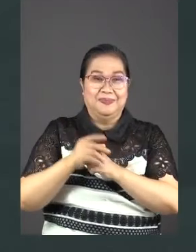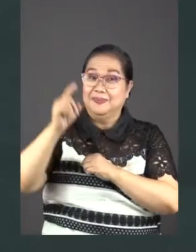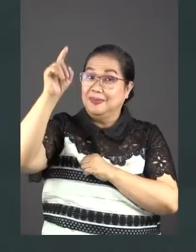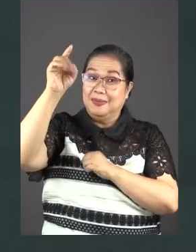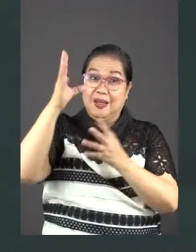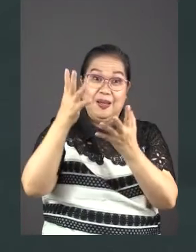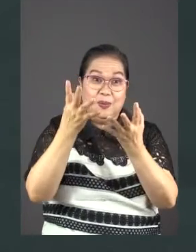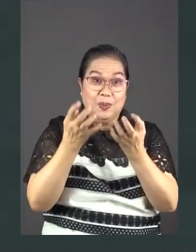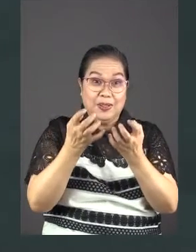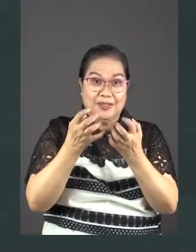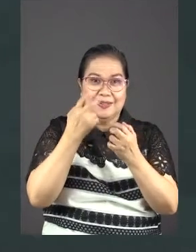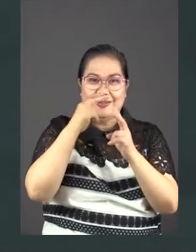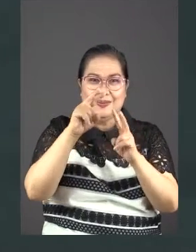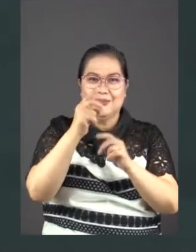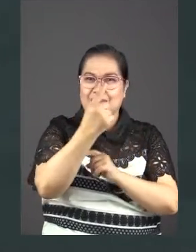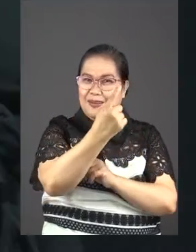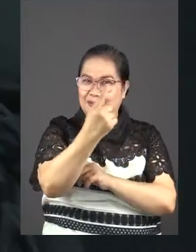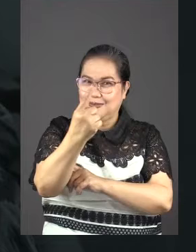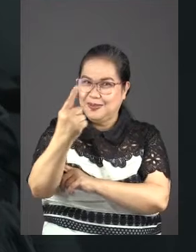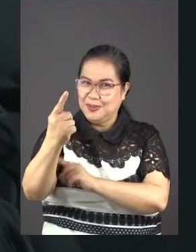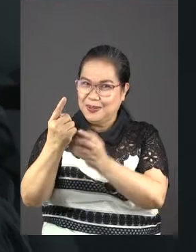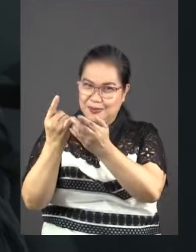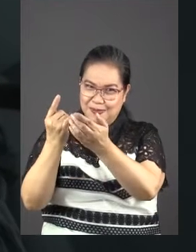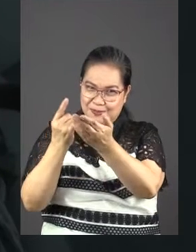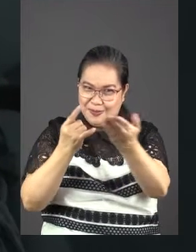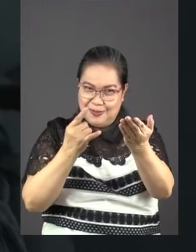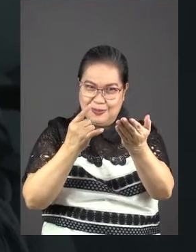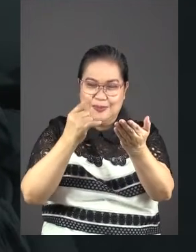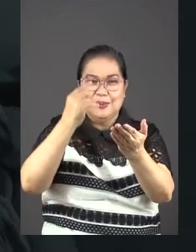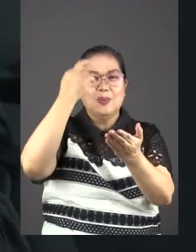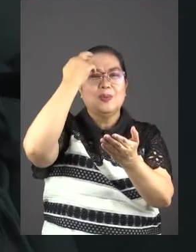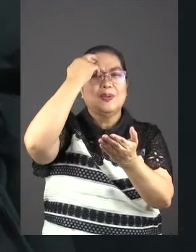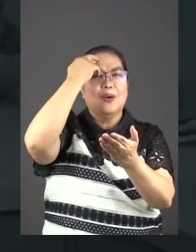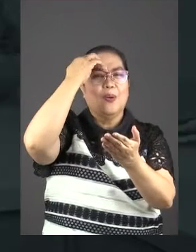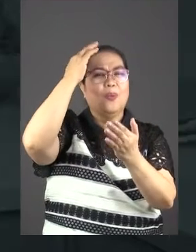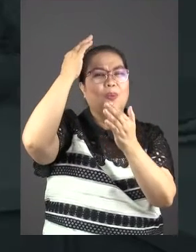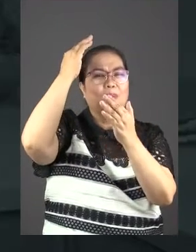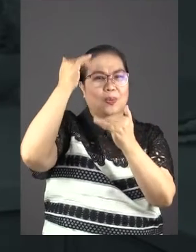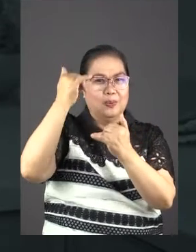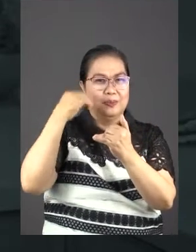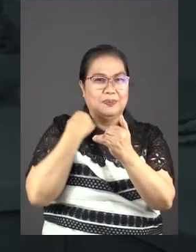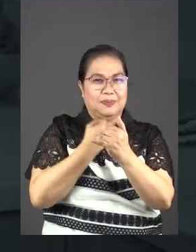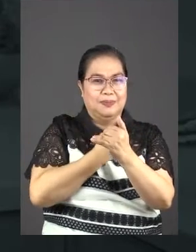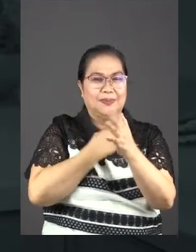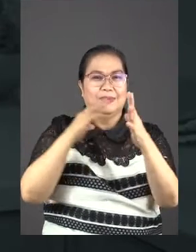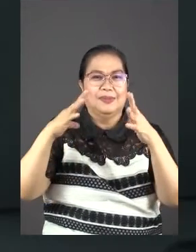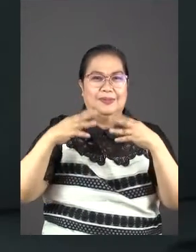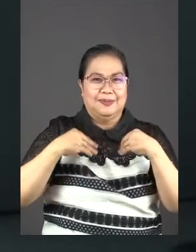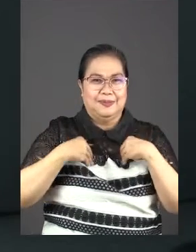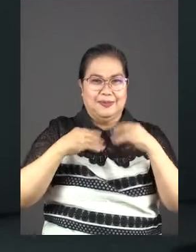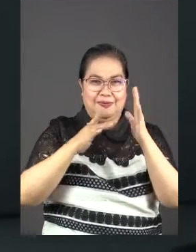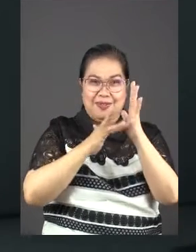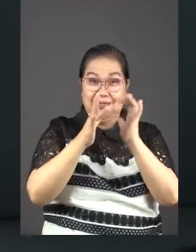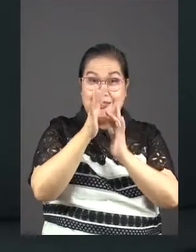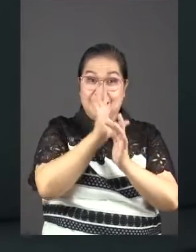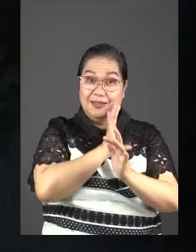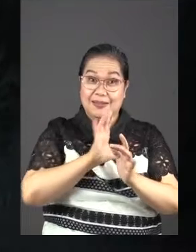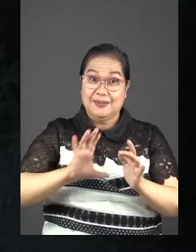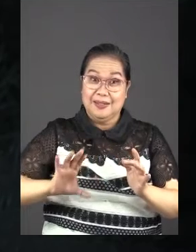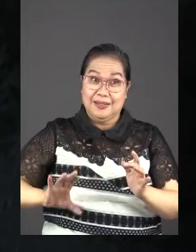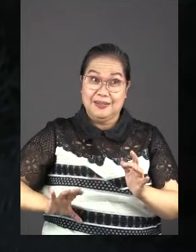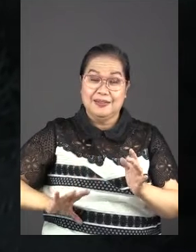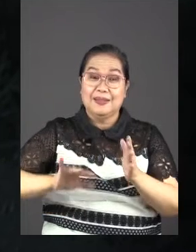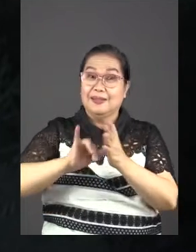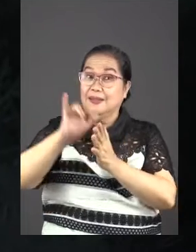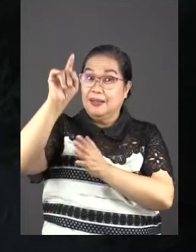God desires to see every believer realize our hope and our inheritance in Christ.